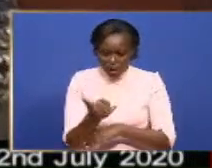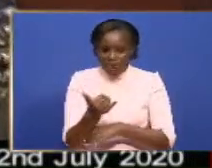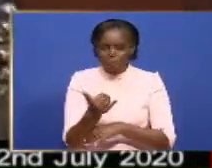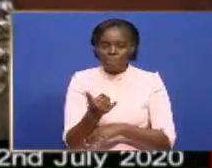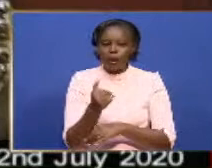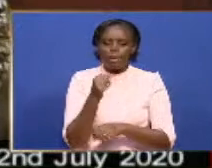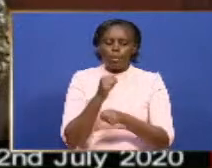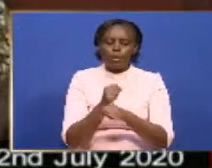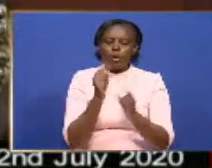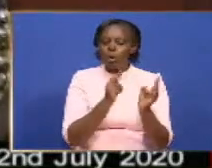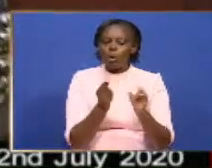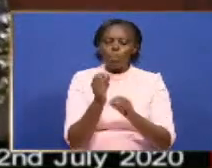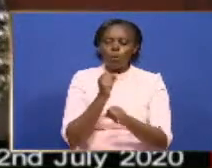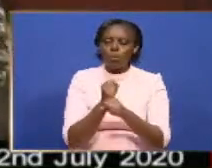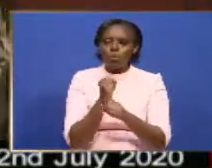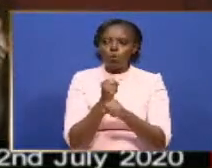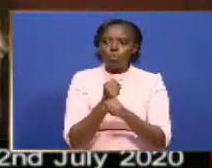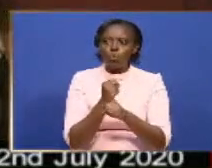casual